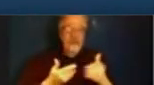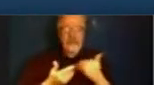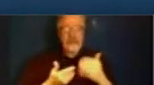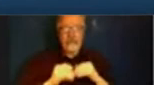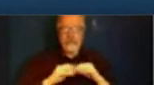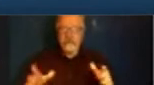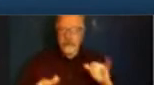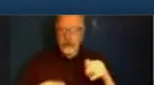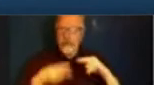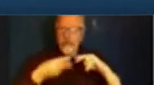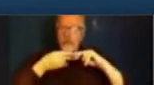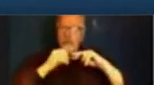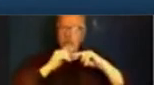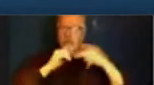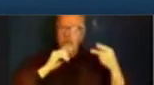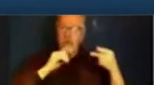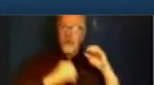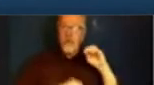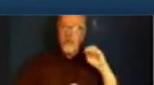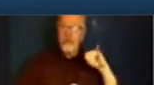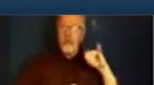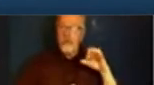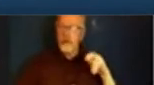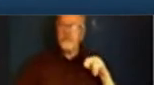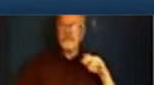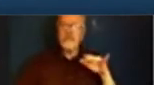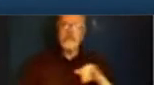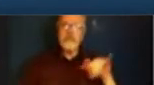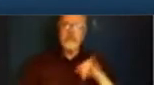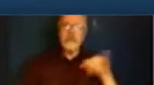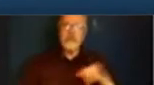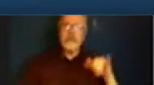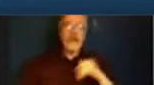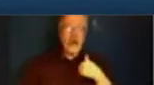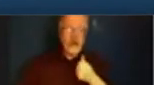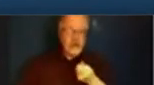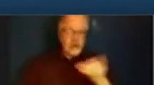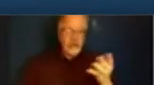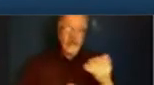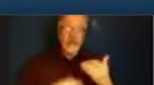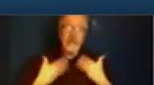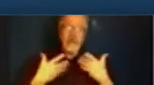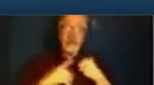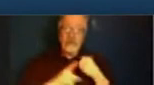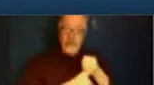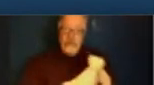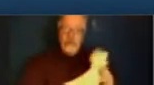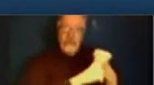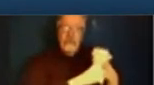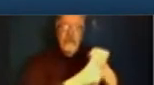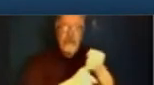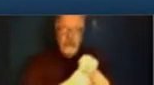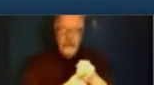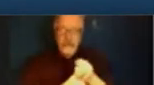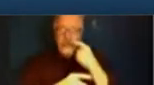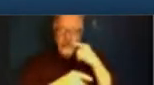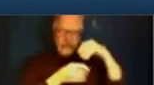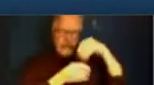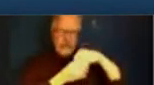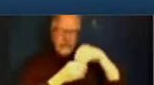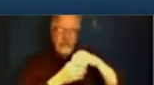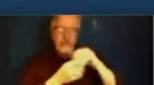number of youth-related outbreaks, primarily related to high-contact indoor sports over the winter